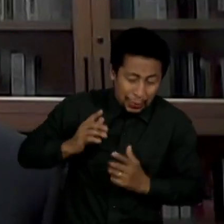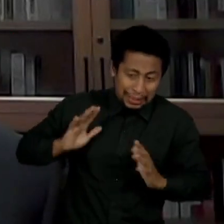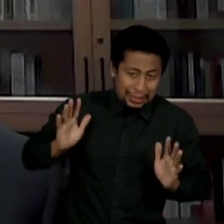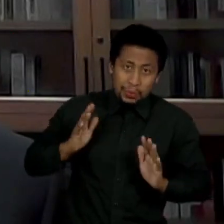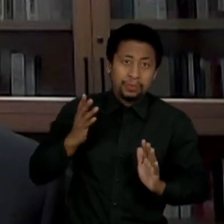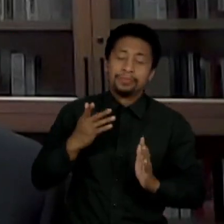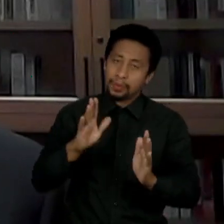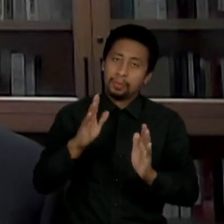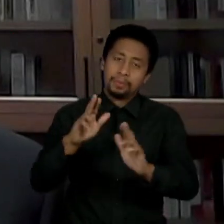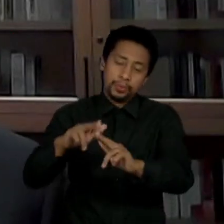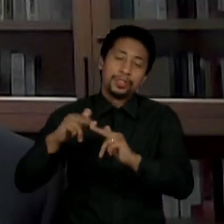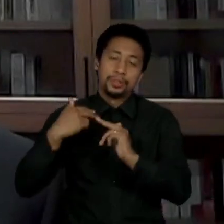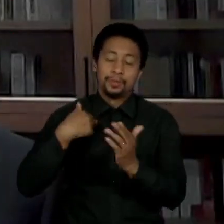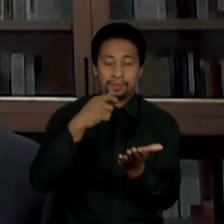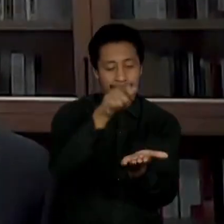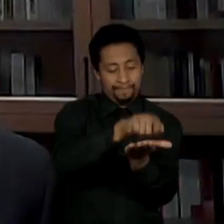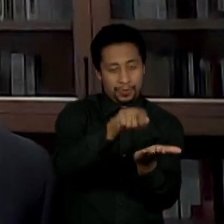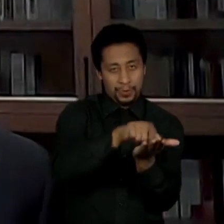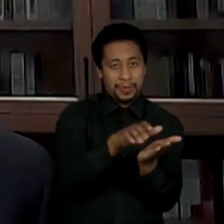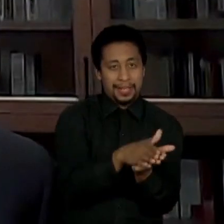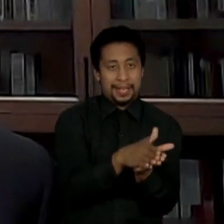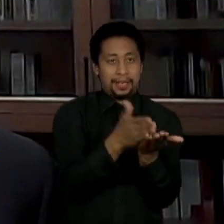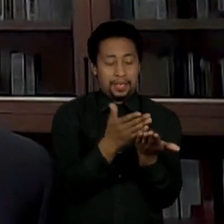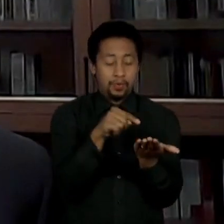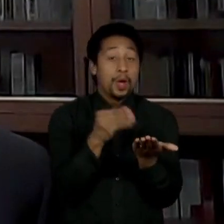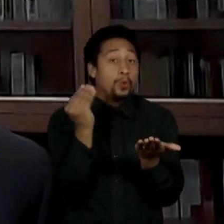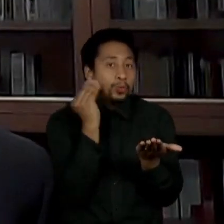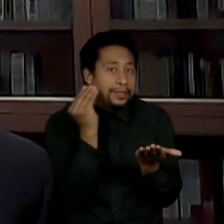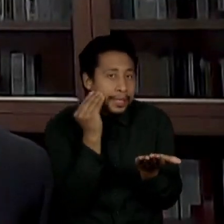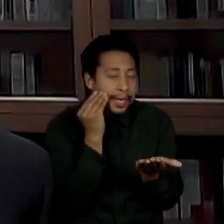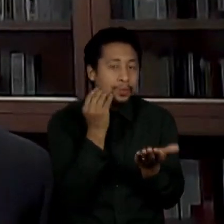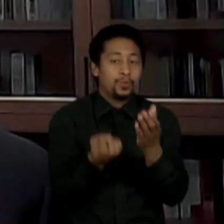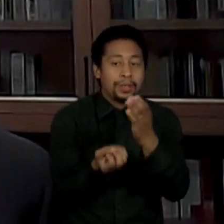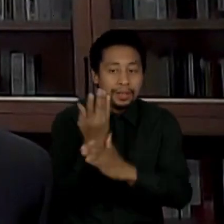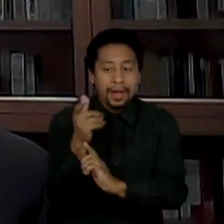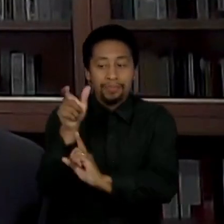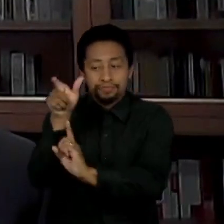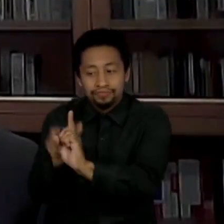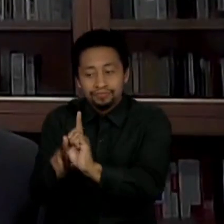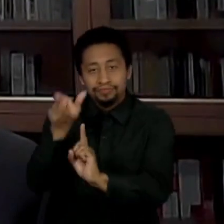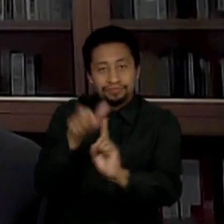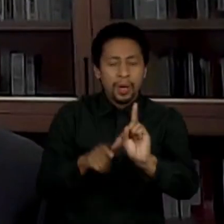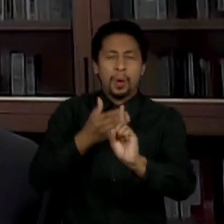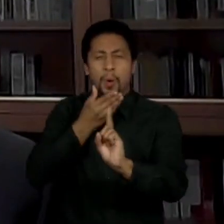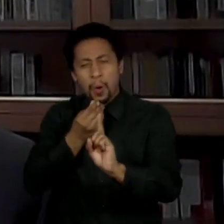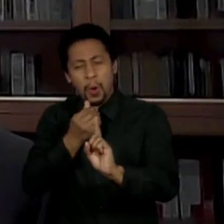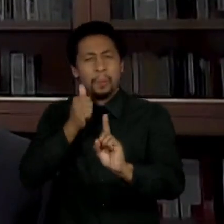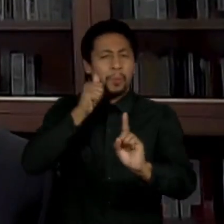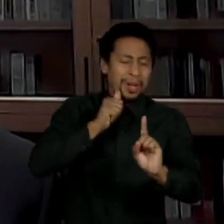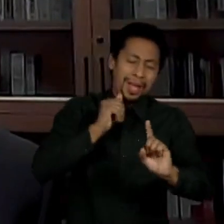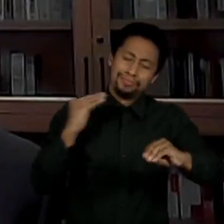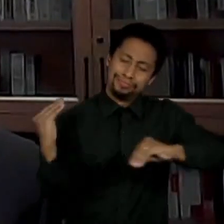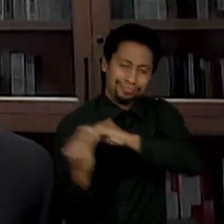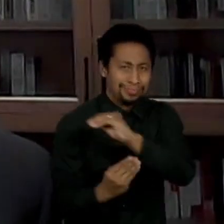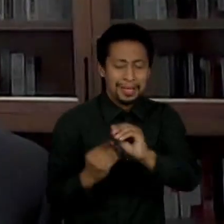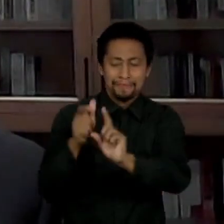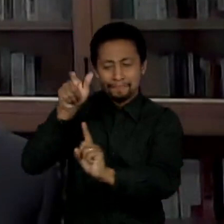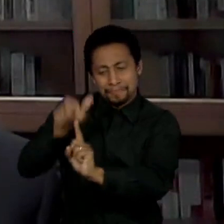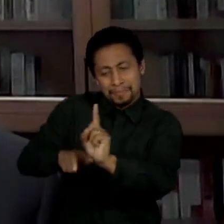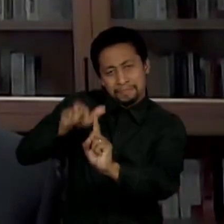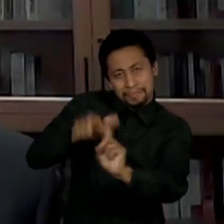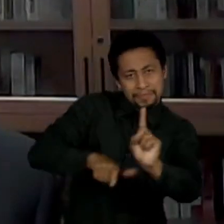I try to populate my books with male and female characters, and I try very hard